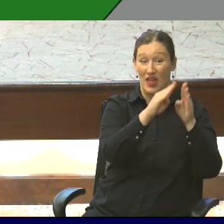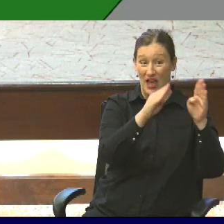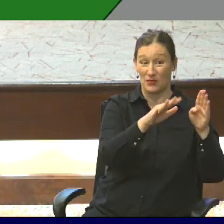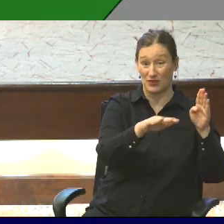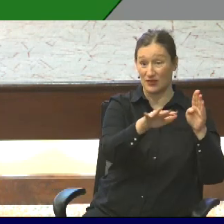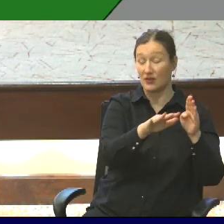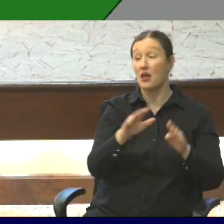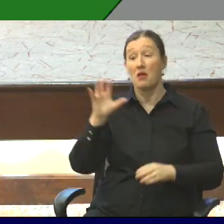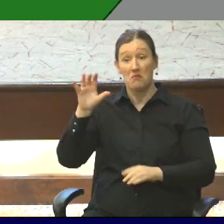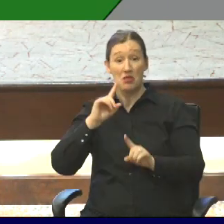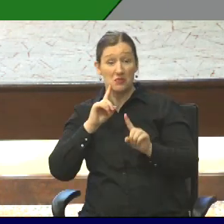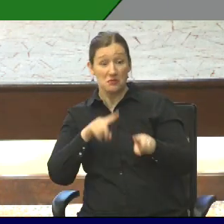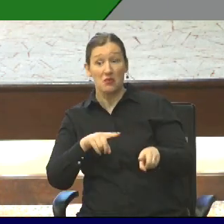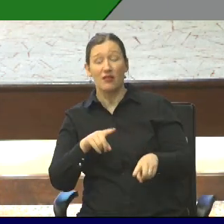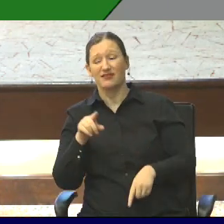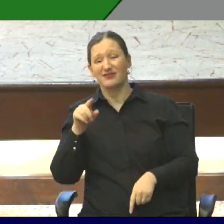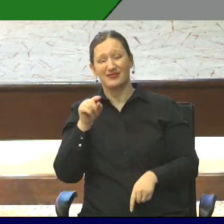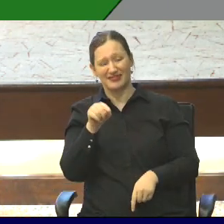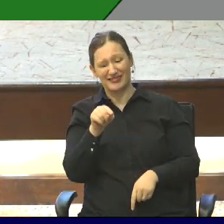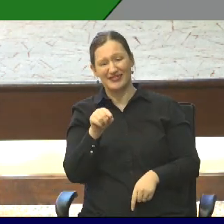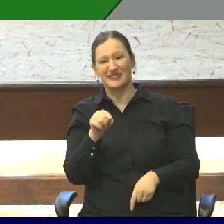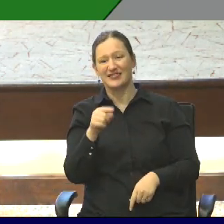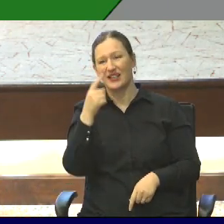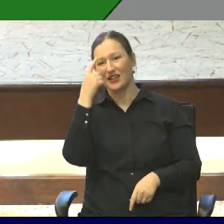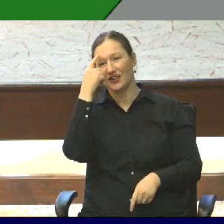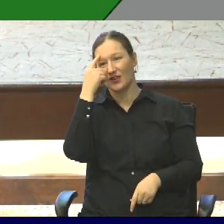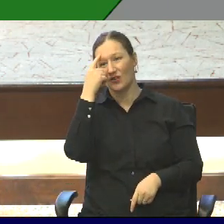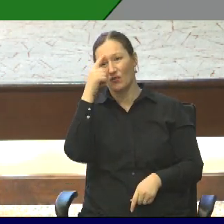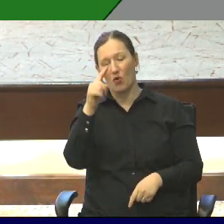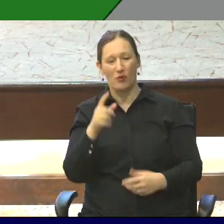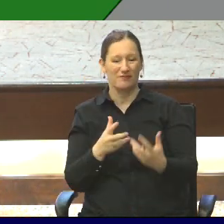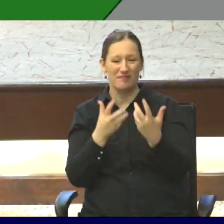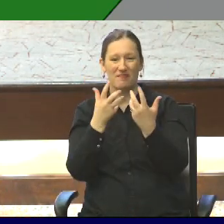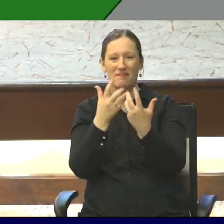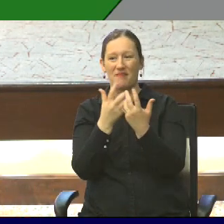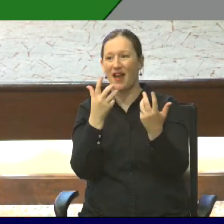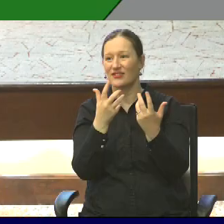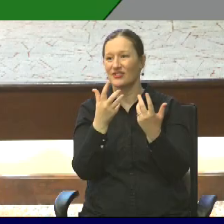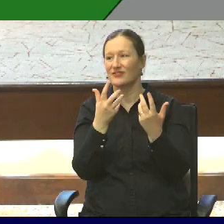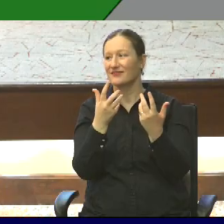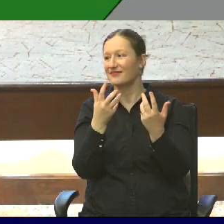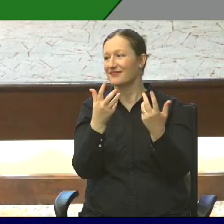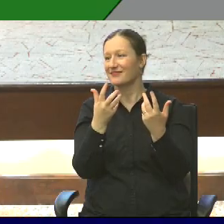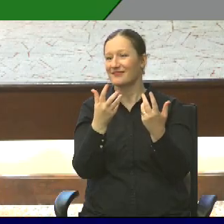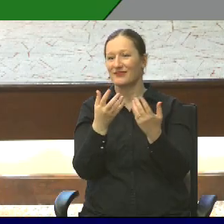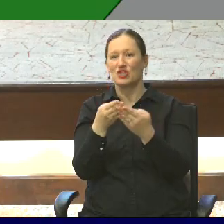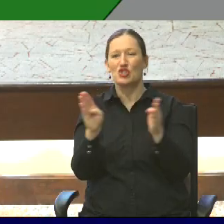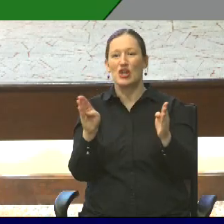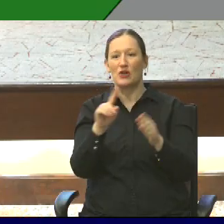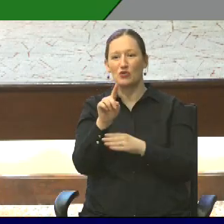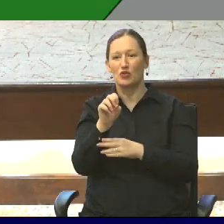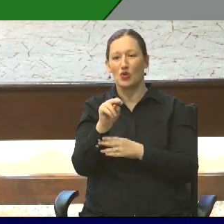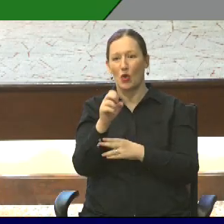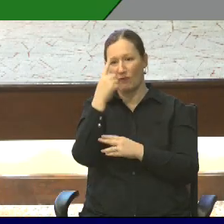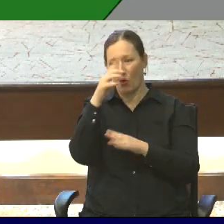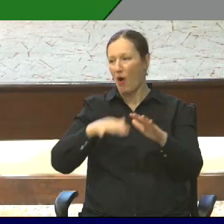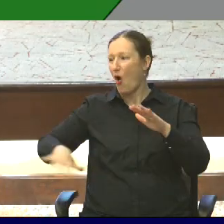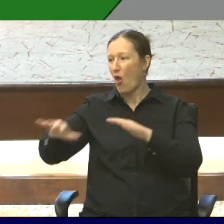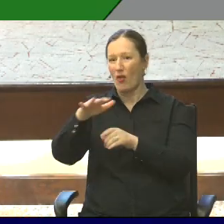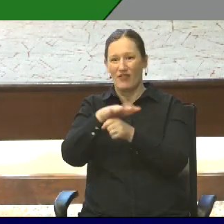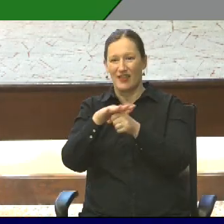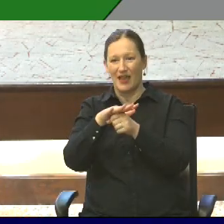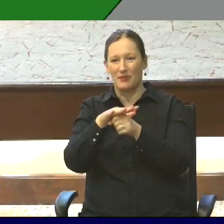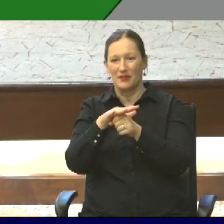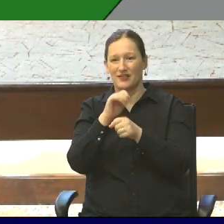did respond that this is really just trying to get the zoning in line with the dominant zoning for the campus, and there's no intent to